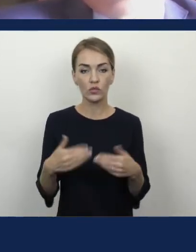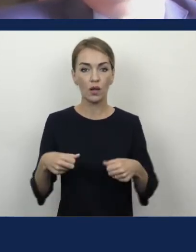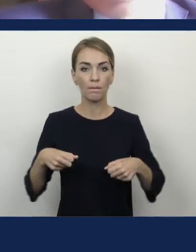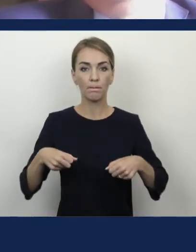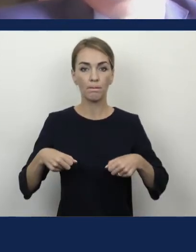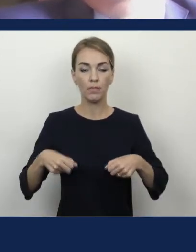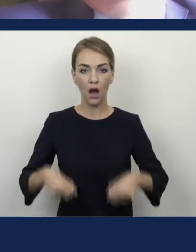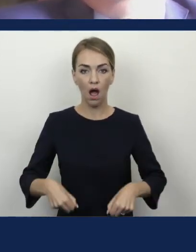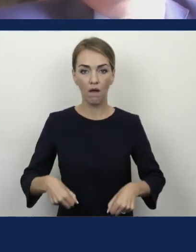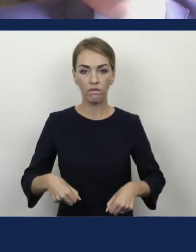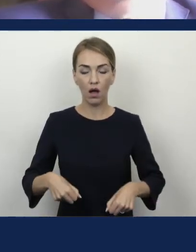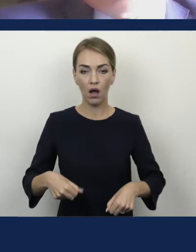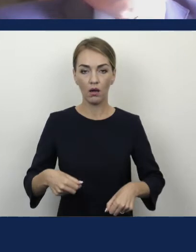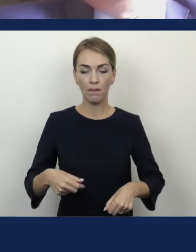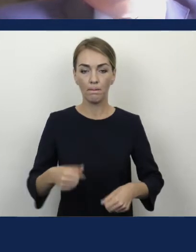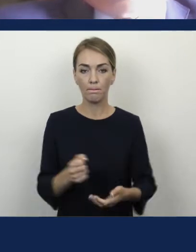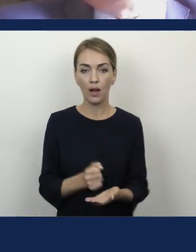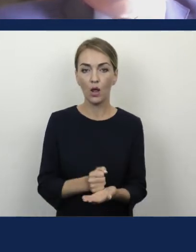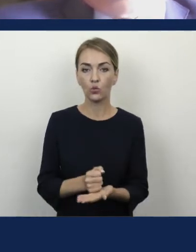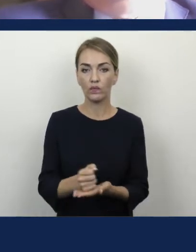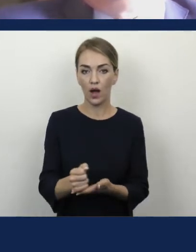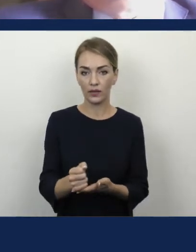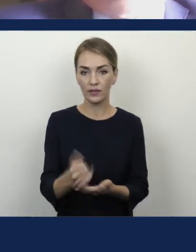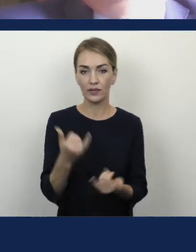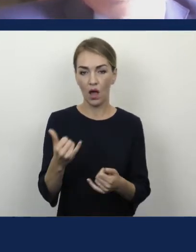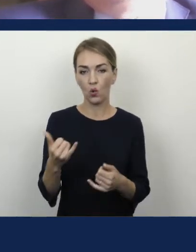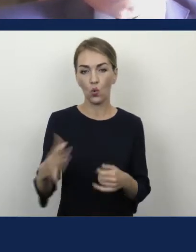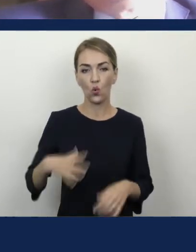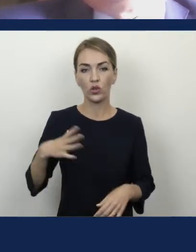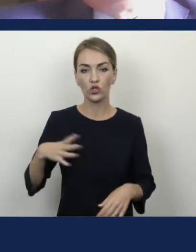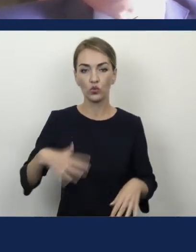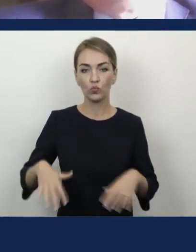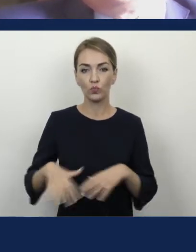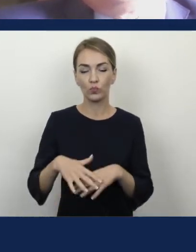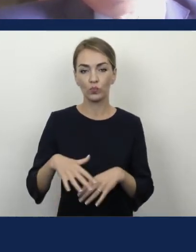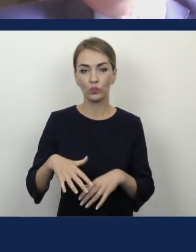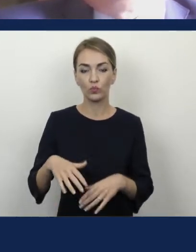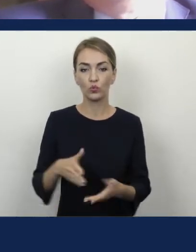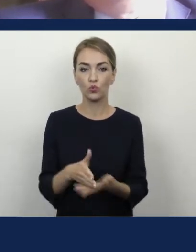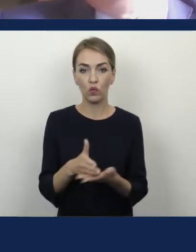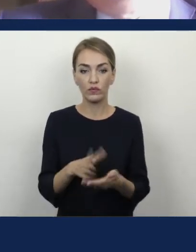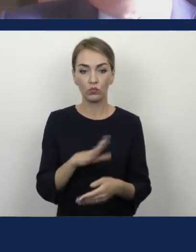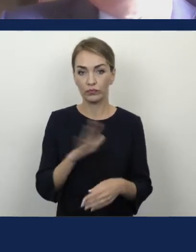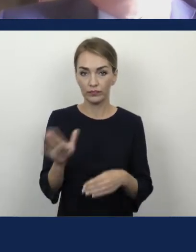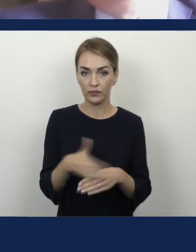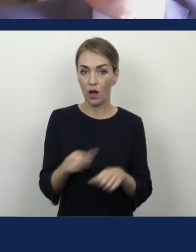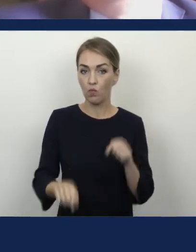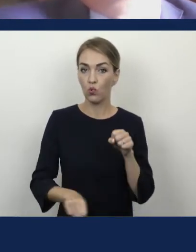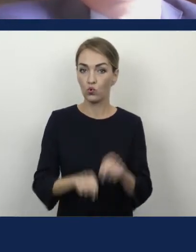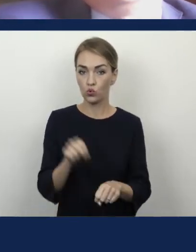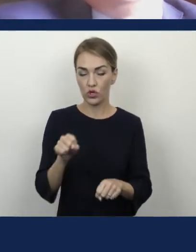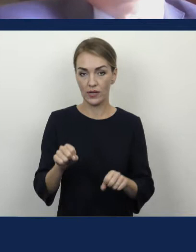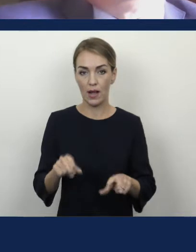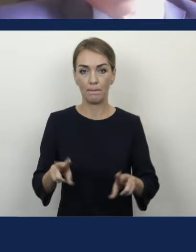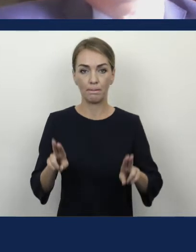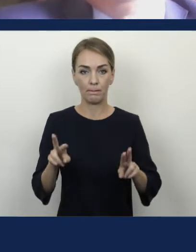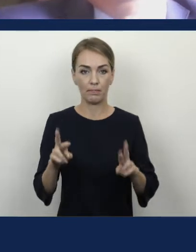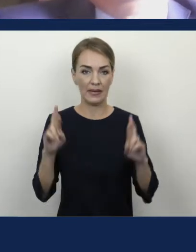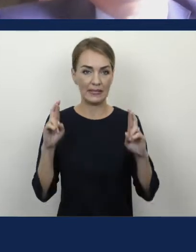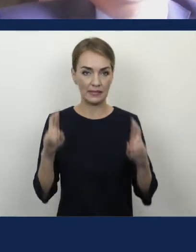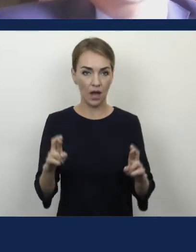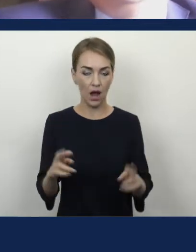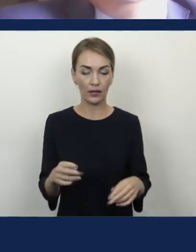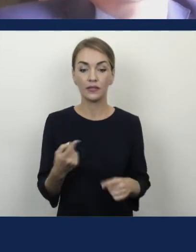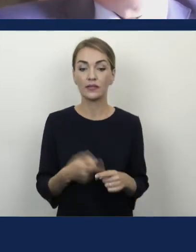oath to stand as candidates in the elections. This particular issue has